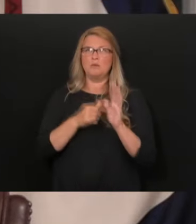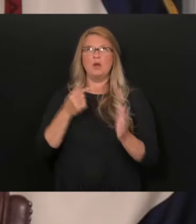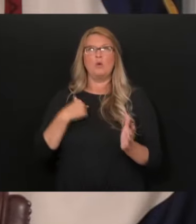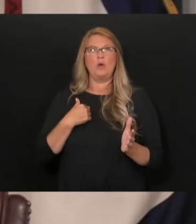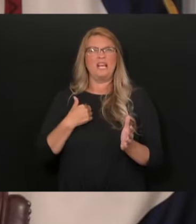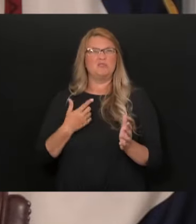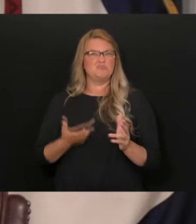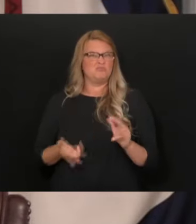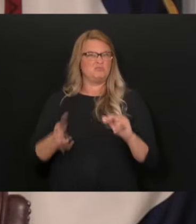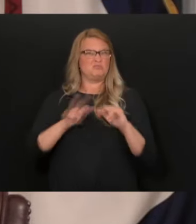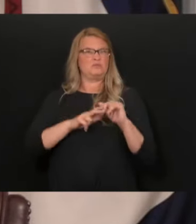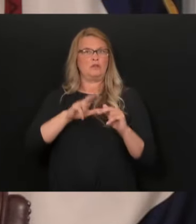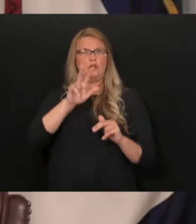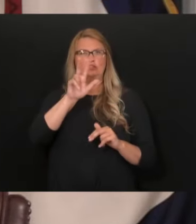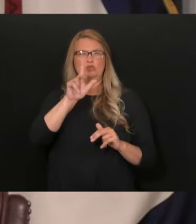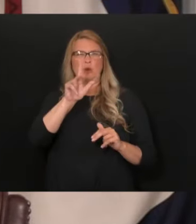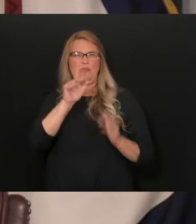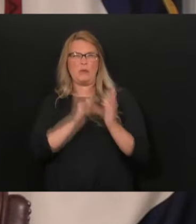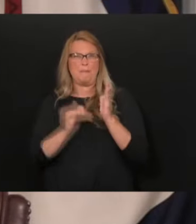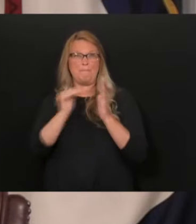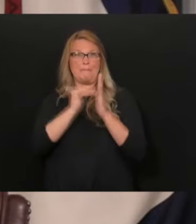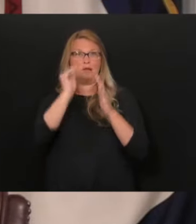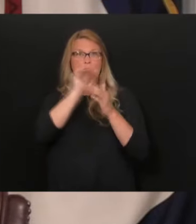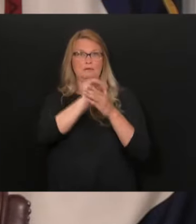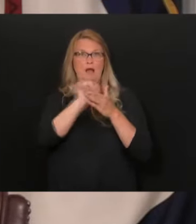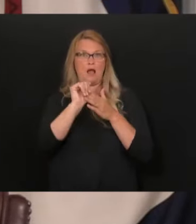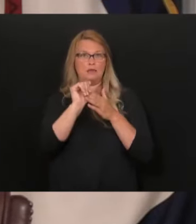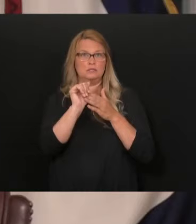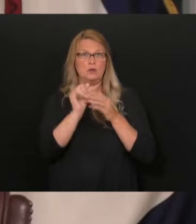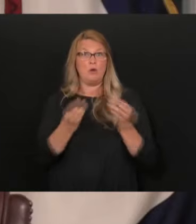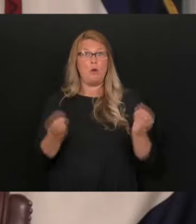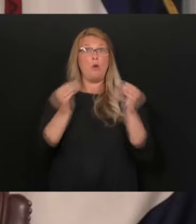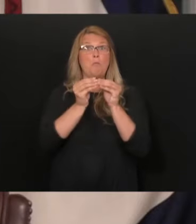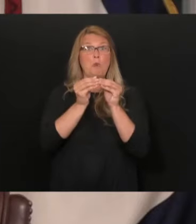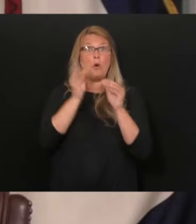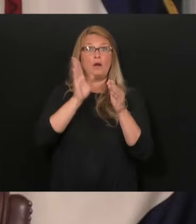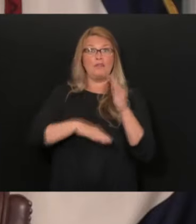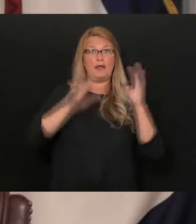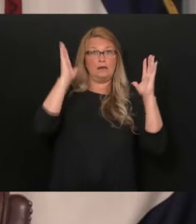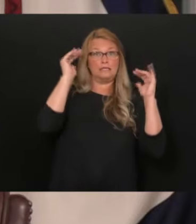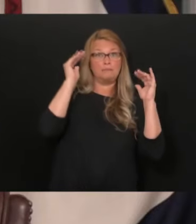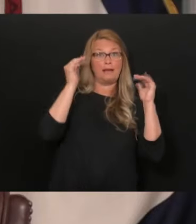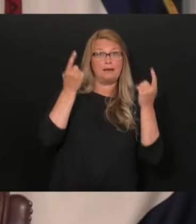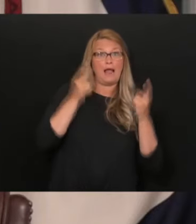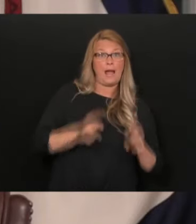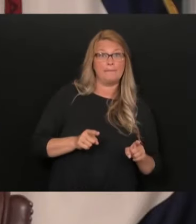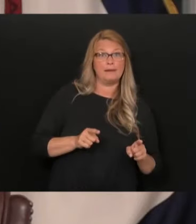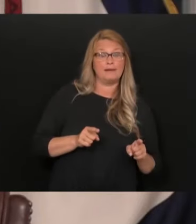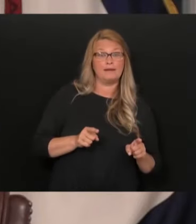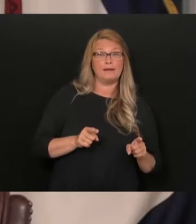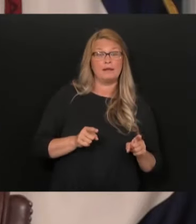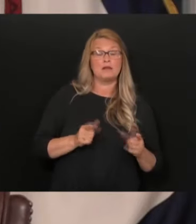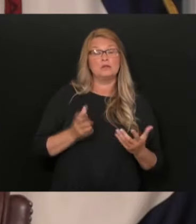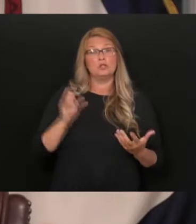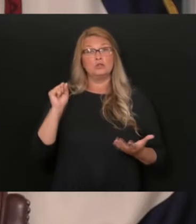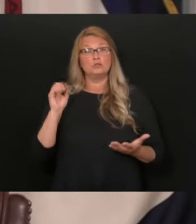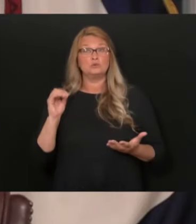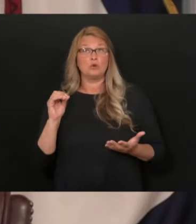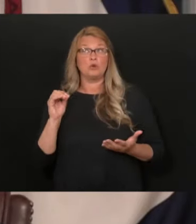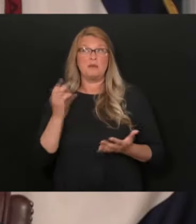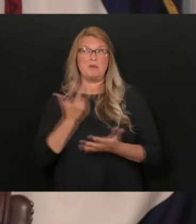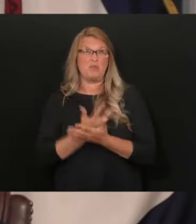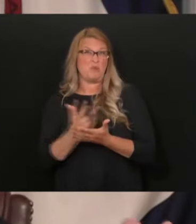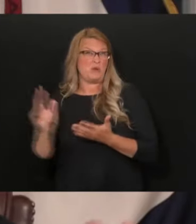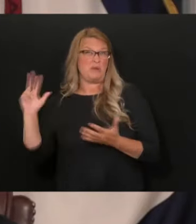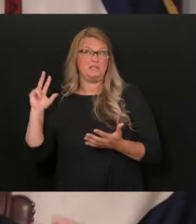probably $23 million above what we really thought was going to come maybe 3 weeks